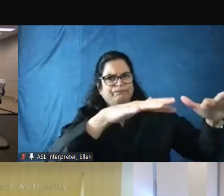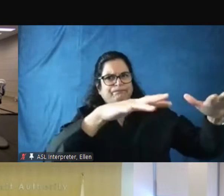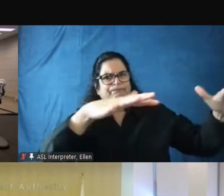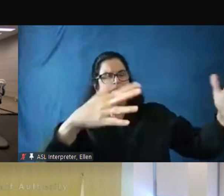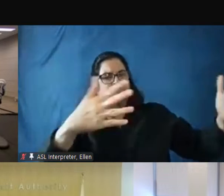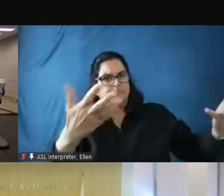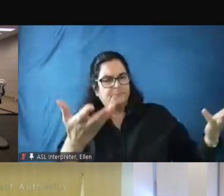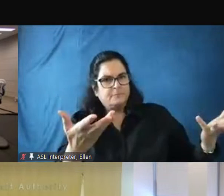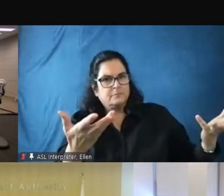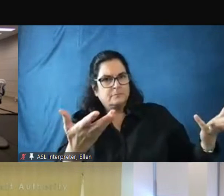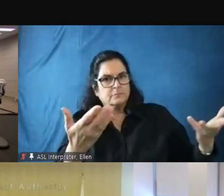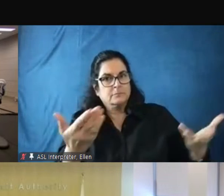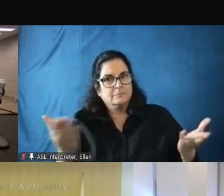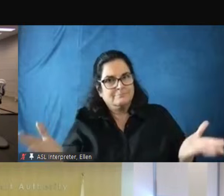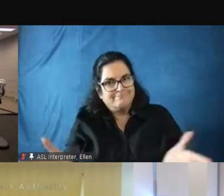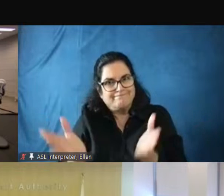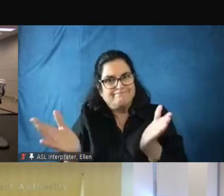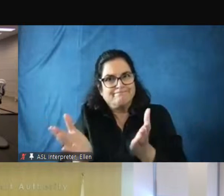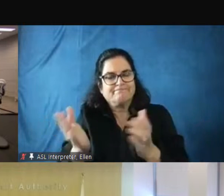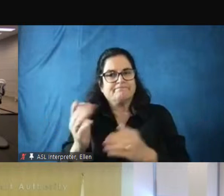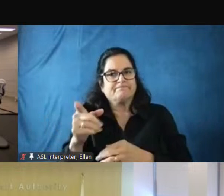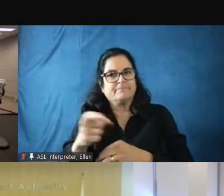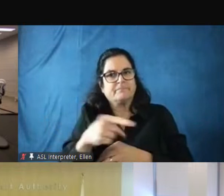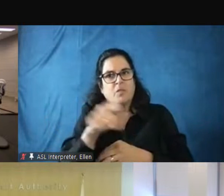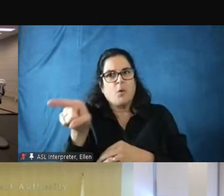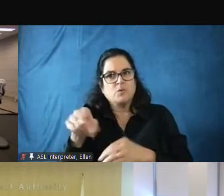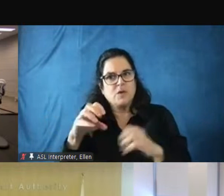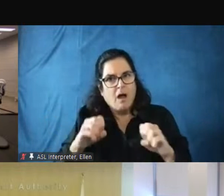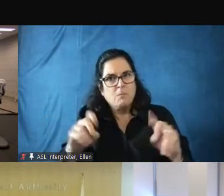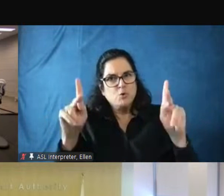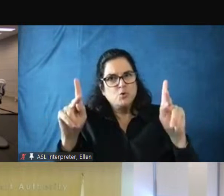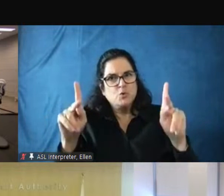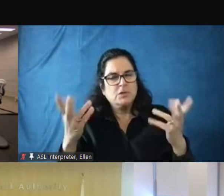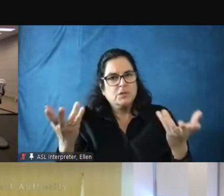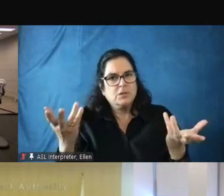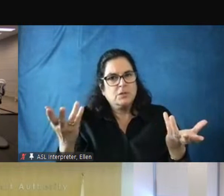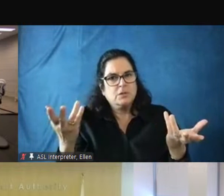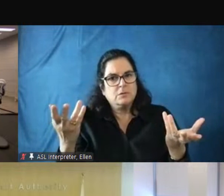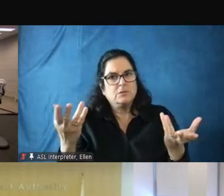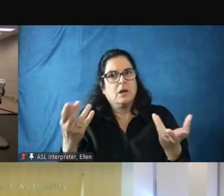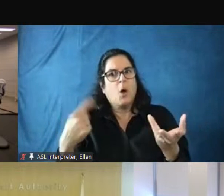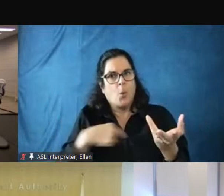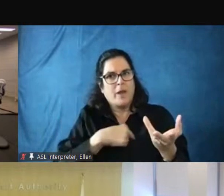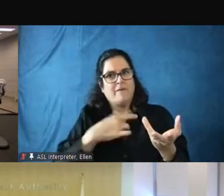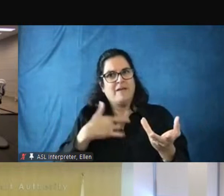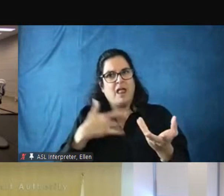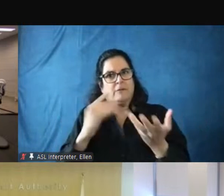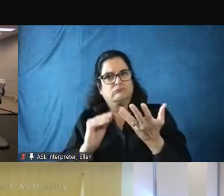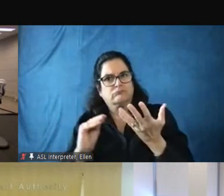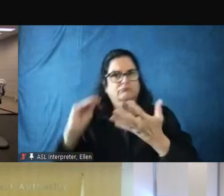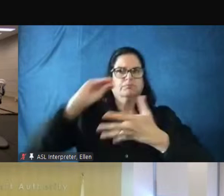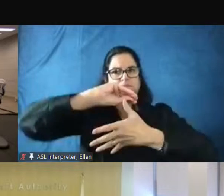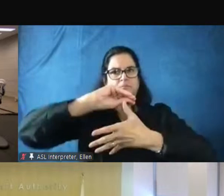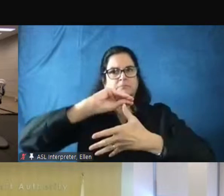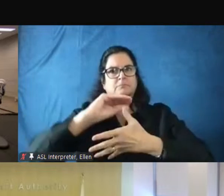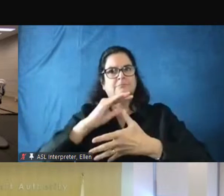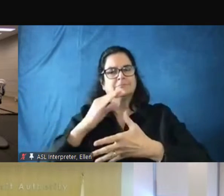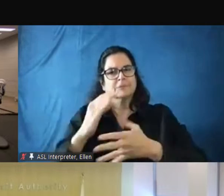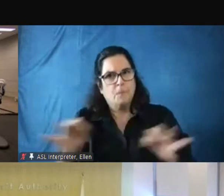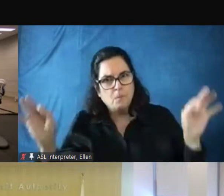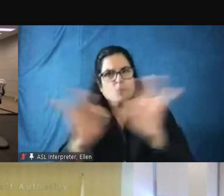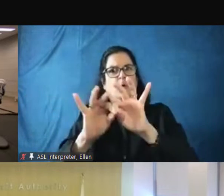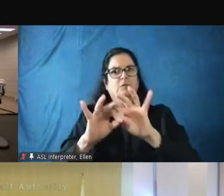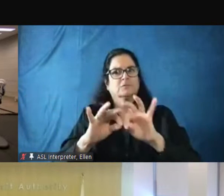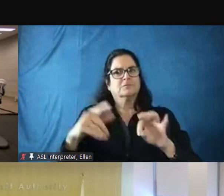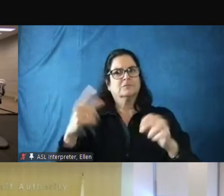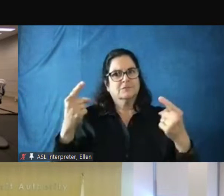forward. But more importantly, we would view it as more of a priority to make something happen. We have more